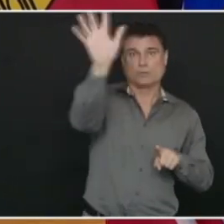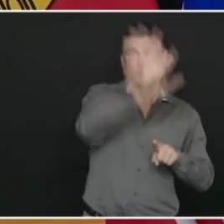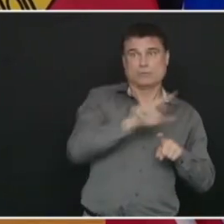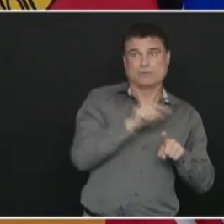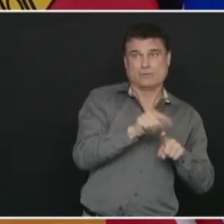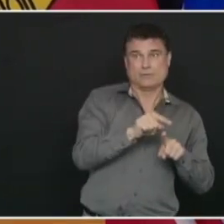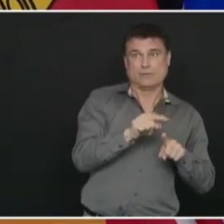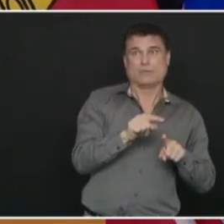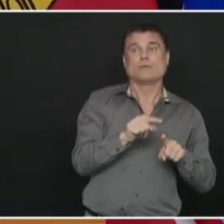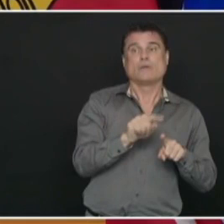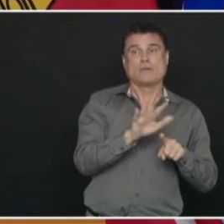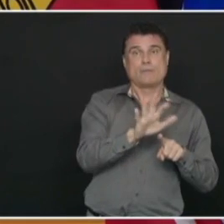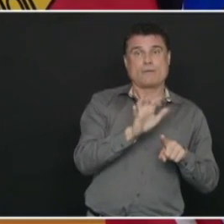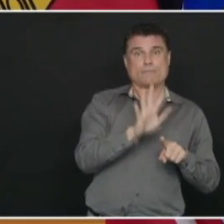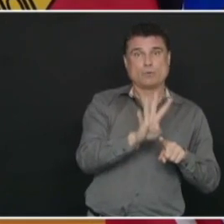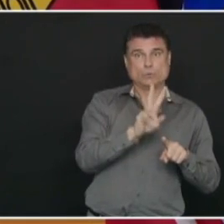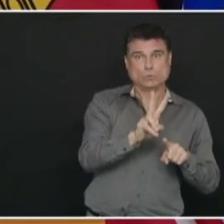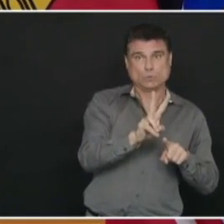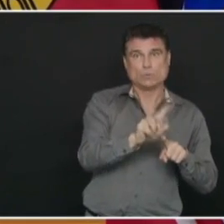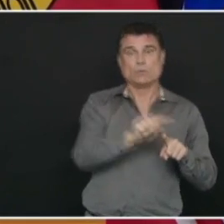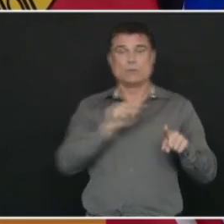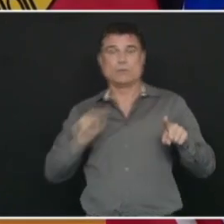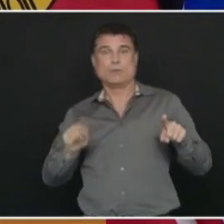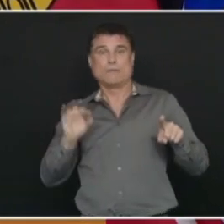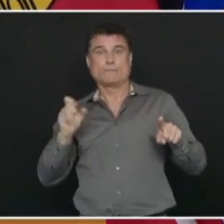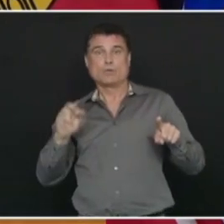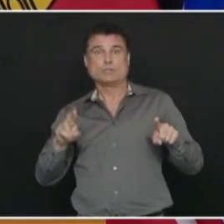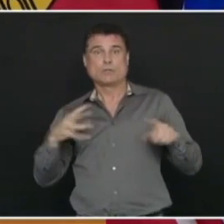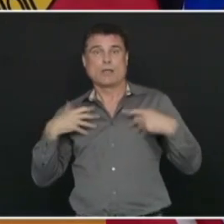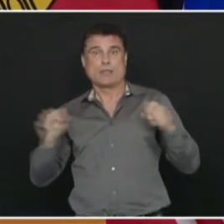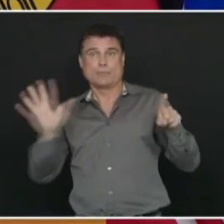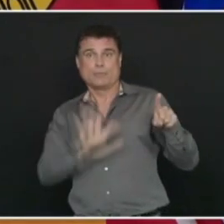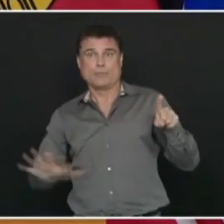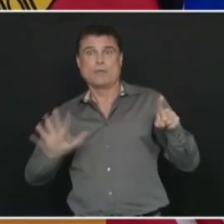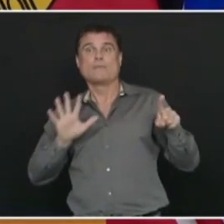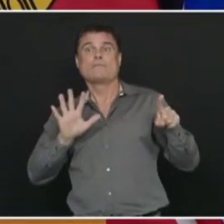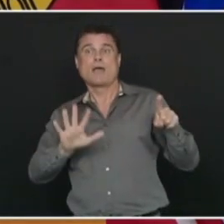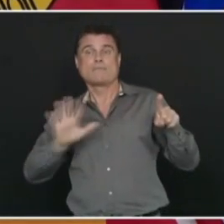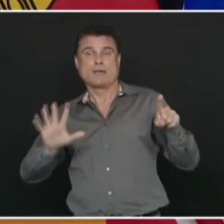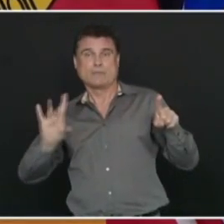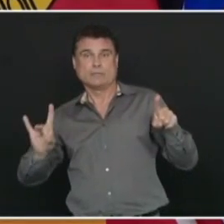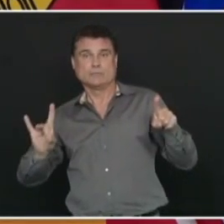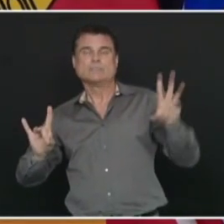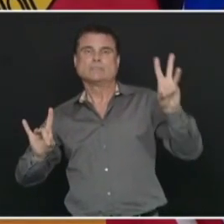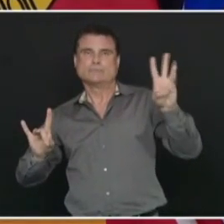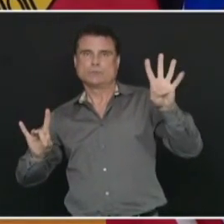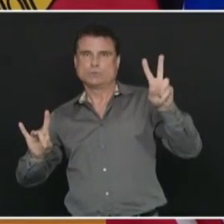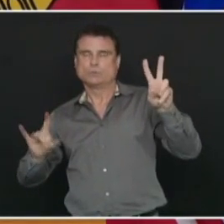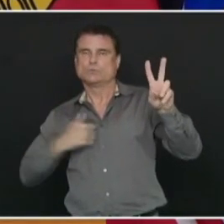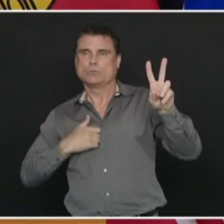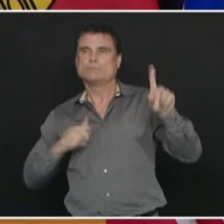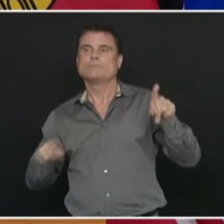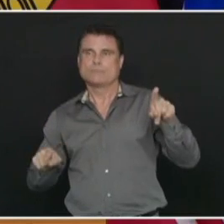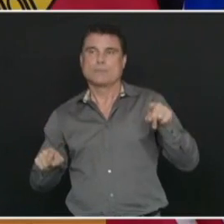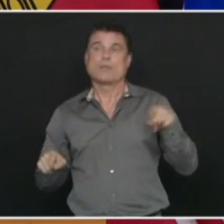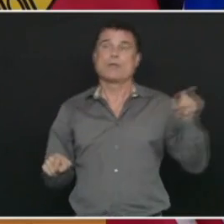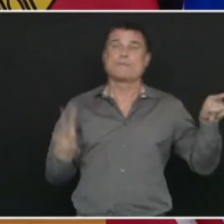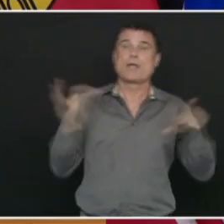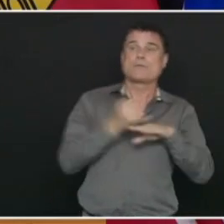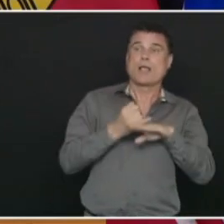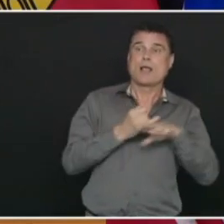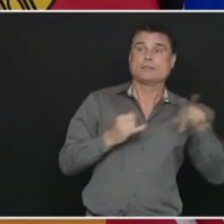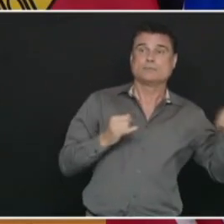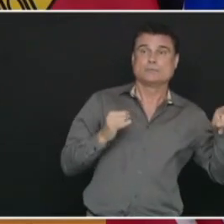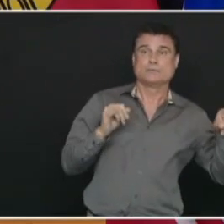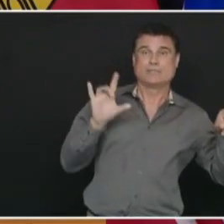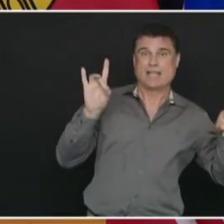our federal counterparts to ensure that they have everything they need to manage that outbreak. There are a number of both inmates